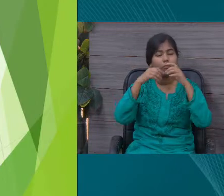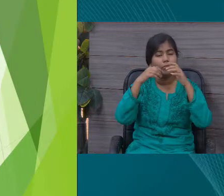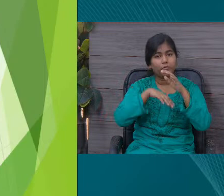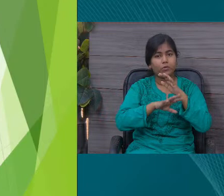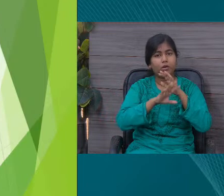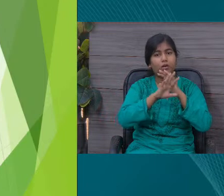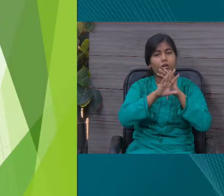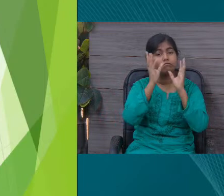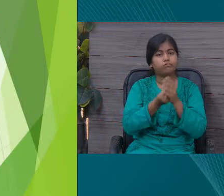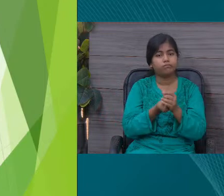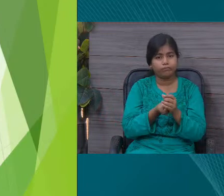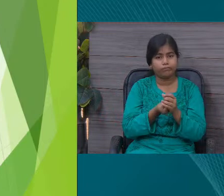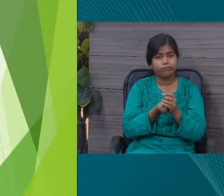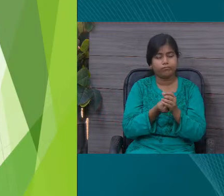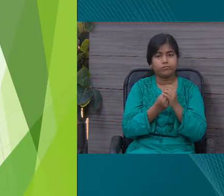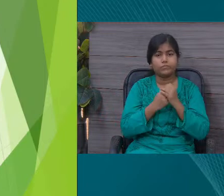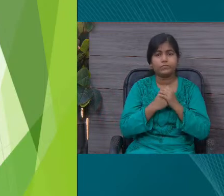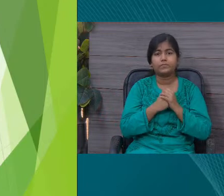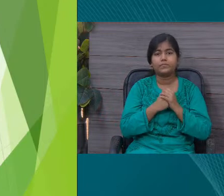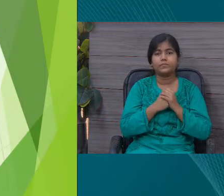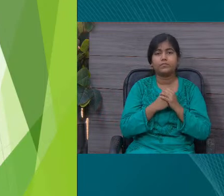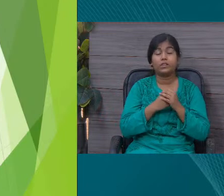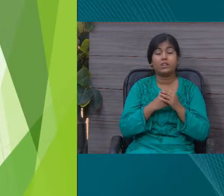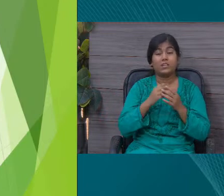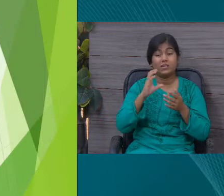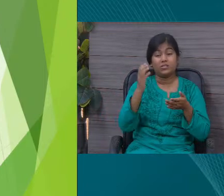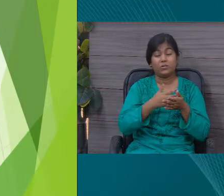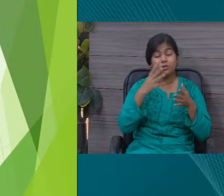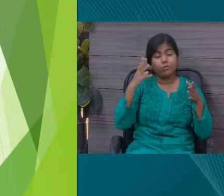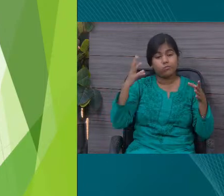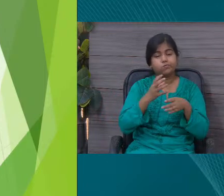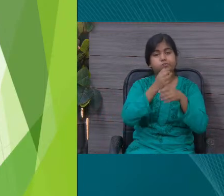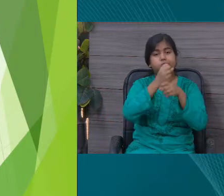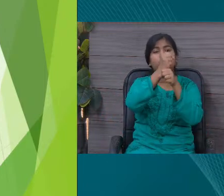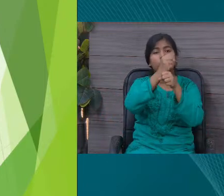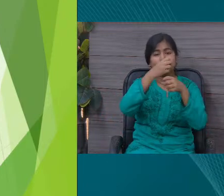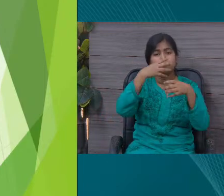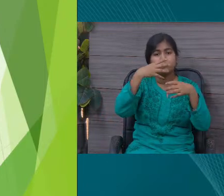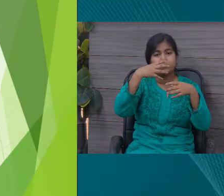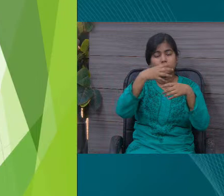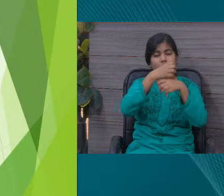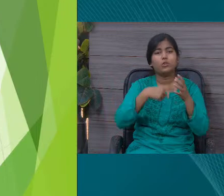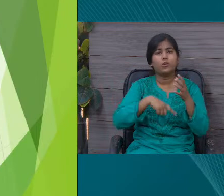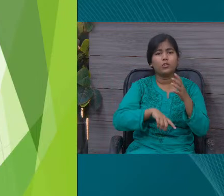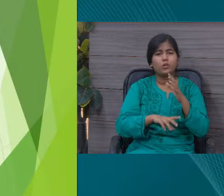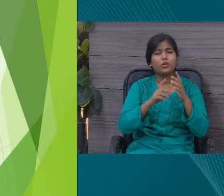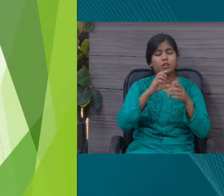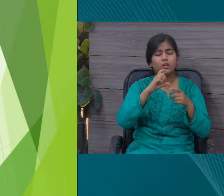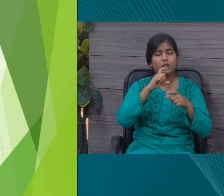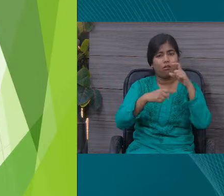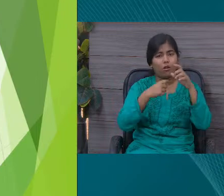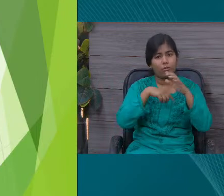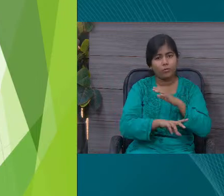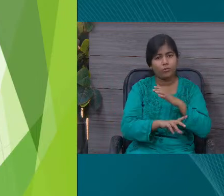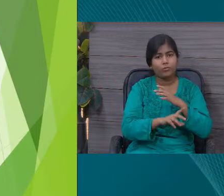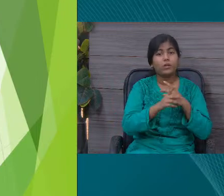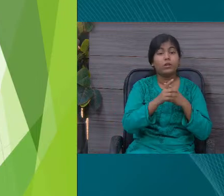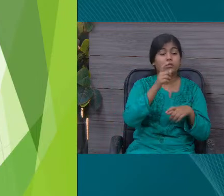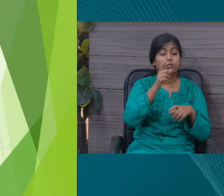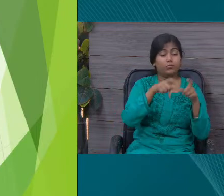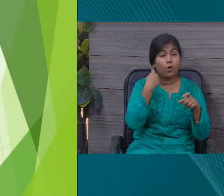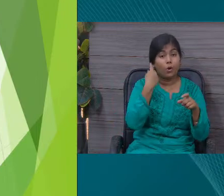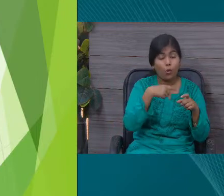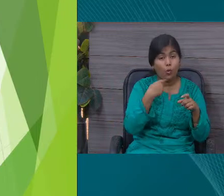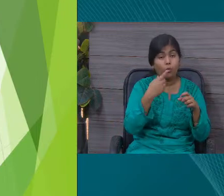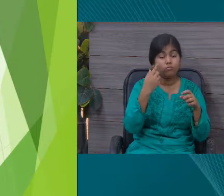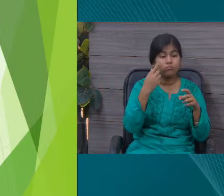whole chapter comes around. So what we can do is, working in the glass bangle industries can make workers go blind. So